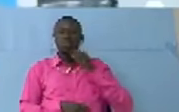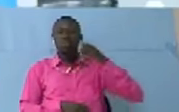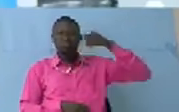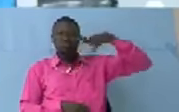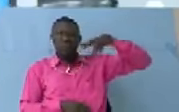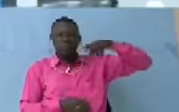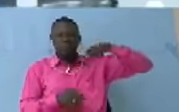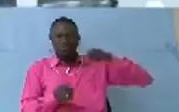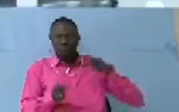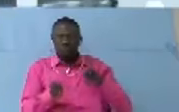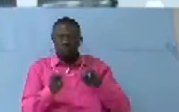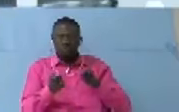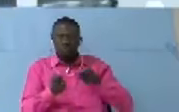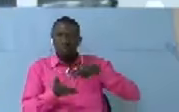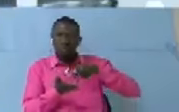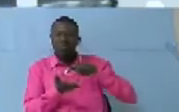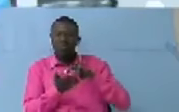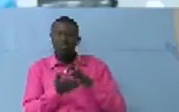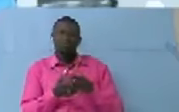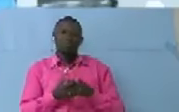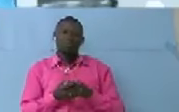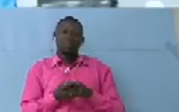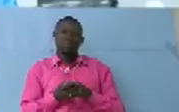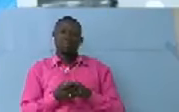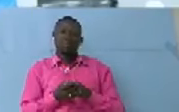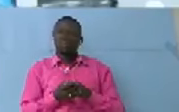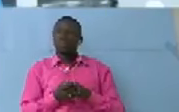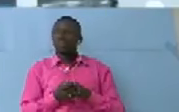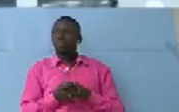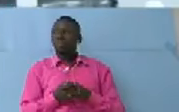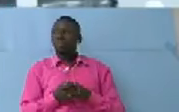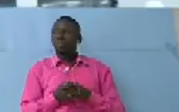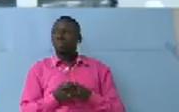Because my souls were electrocuted. And